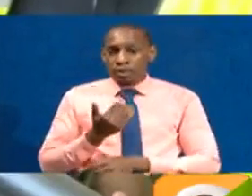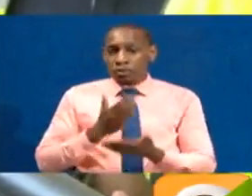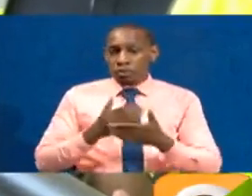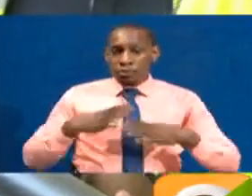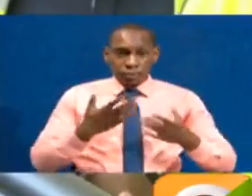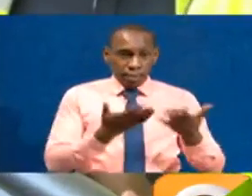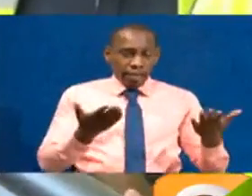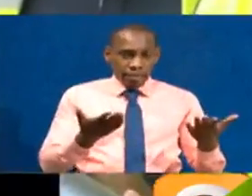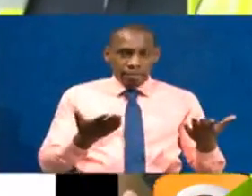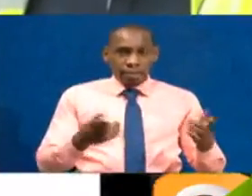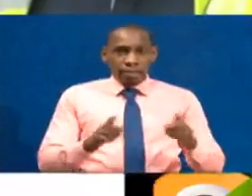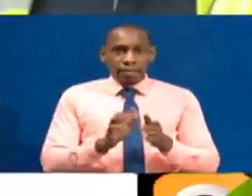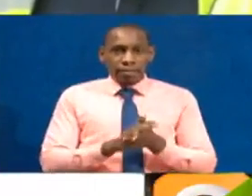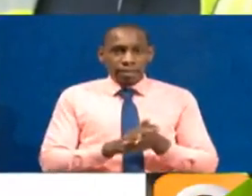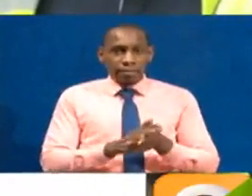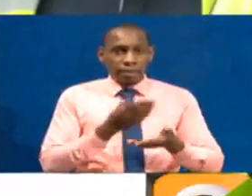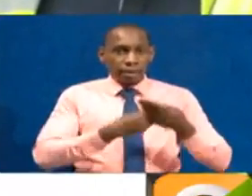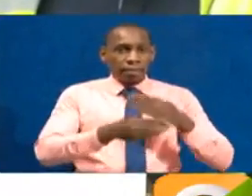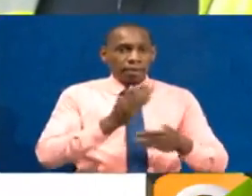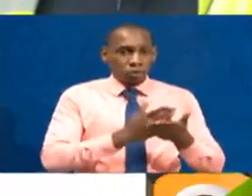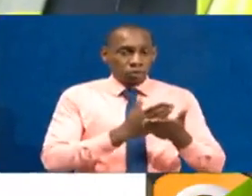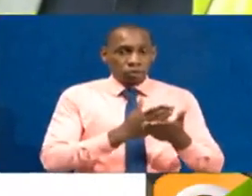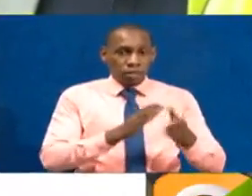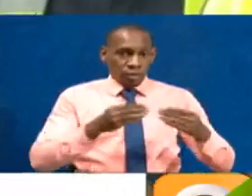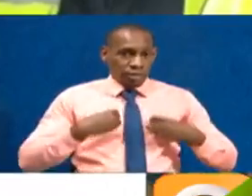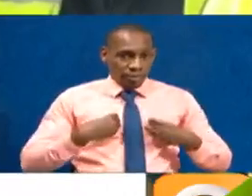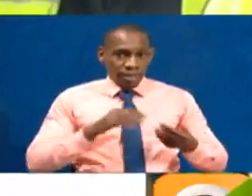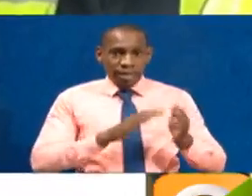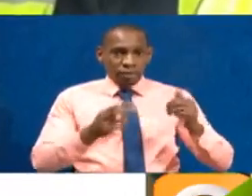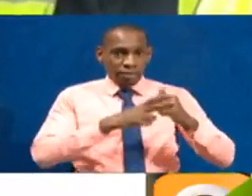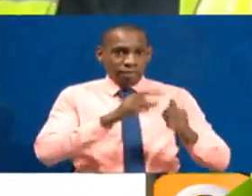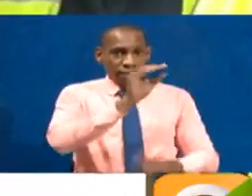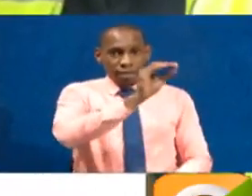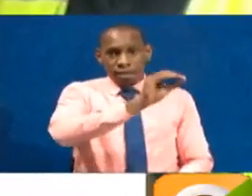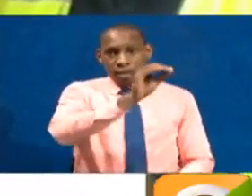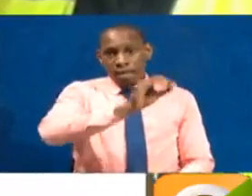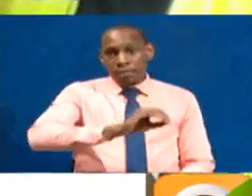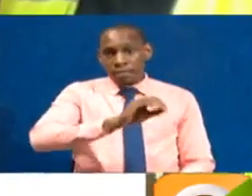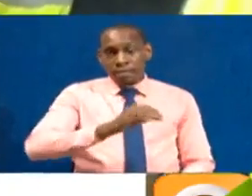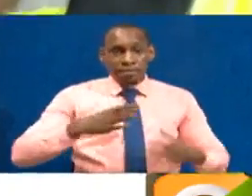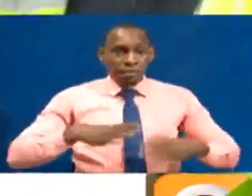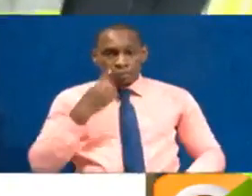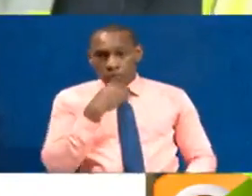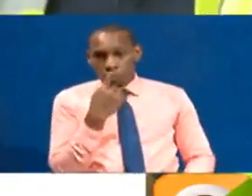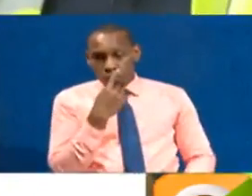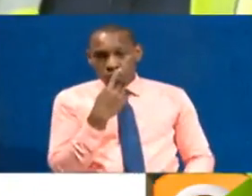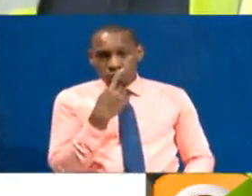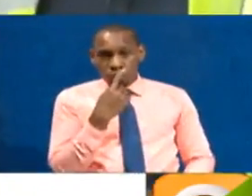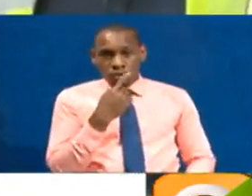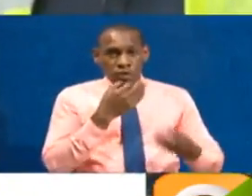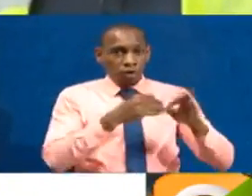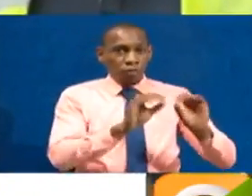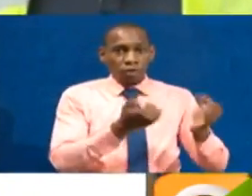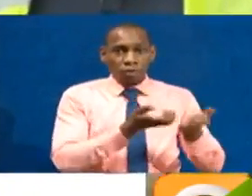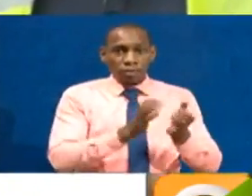wale watu, hata sa tenant purchase scheme is still high, because tenant purchase is about 7%. Wale watu ambao wako informal